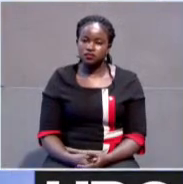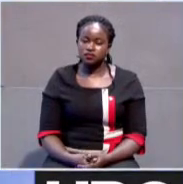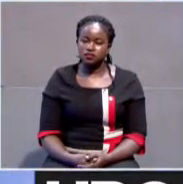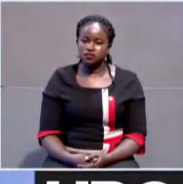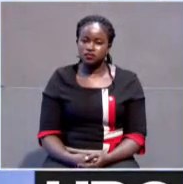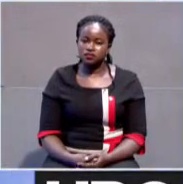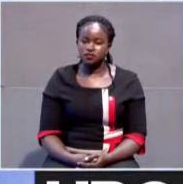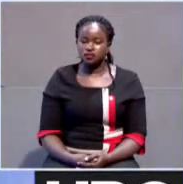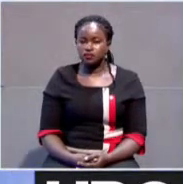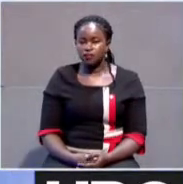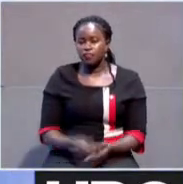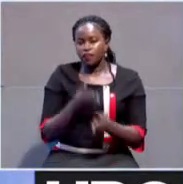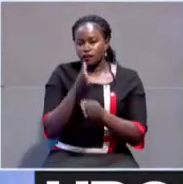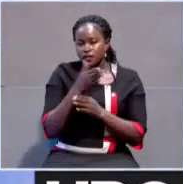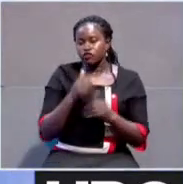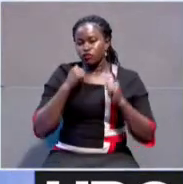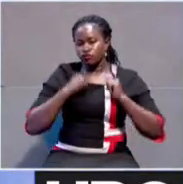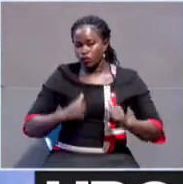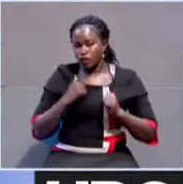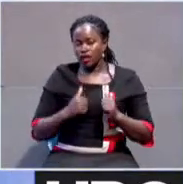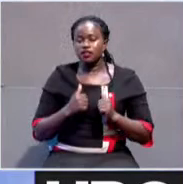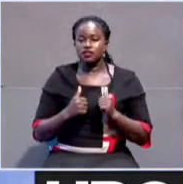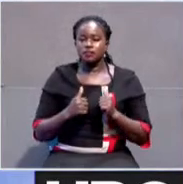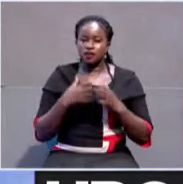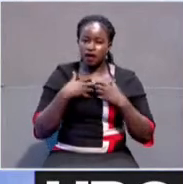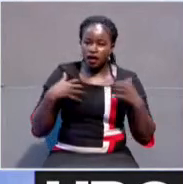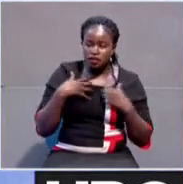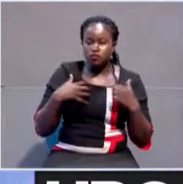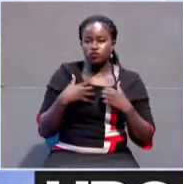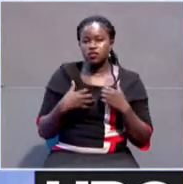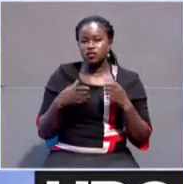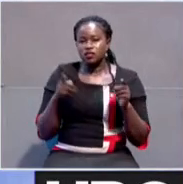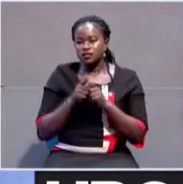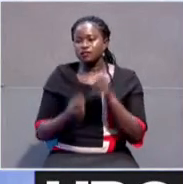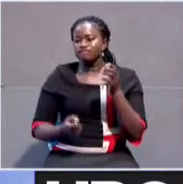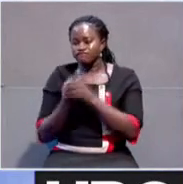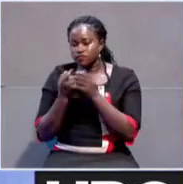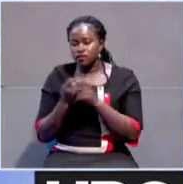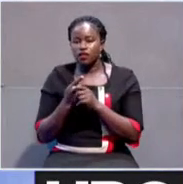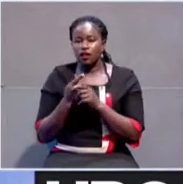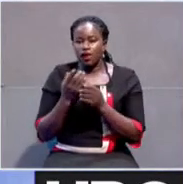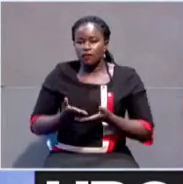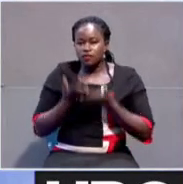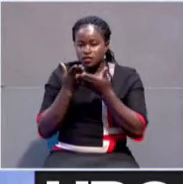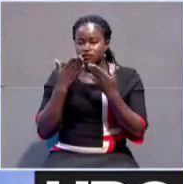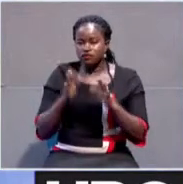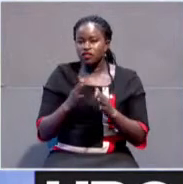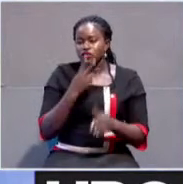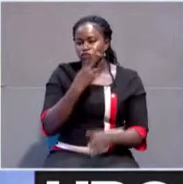The Ministry of Tourism, Wildlife and Antiquities has made its presentation on the